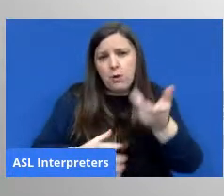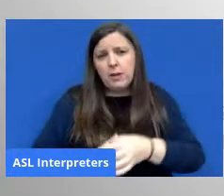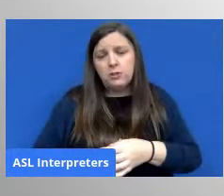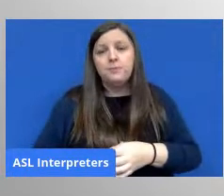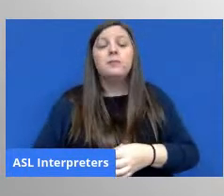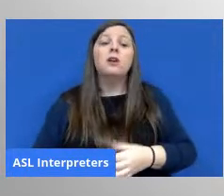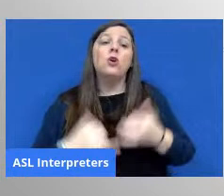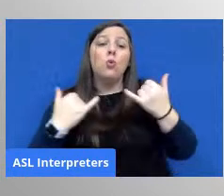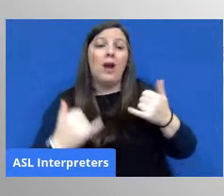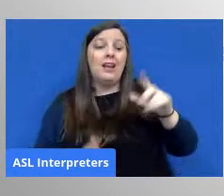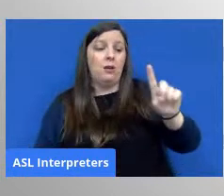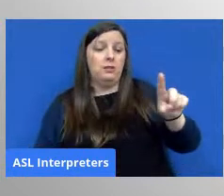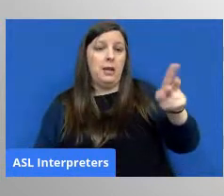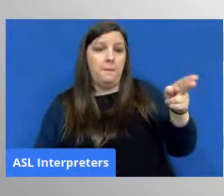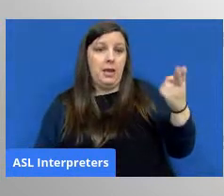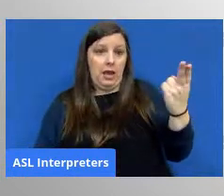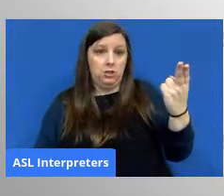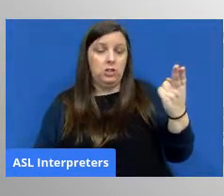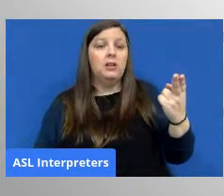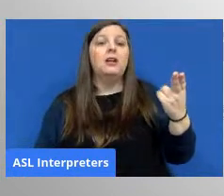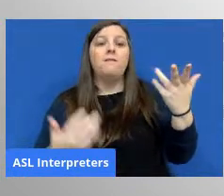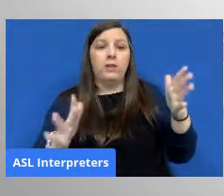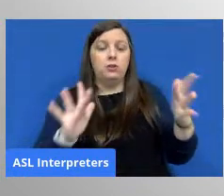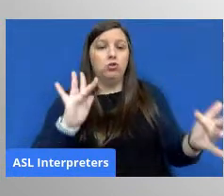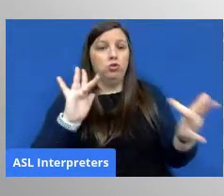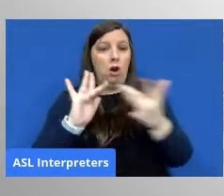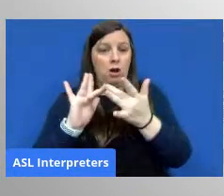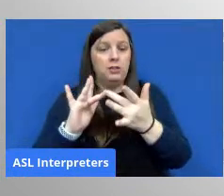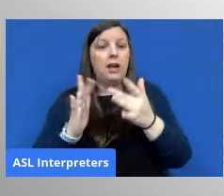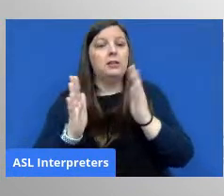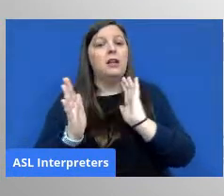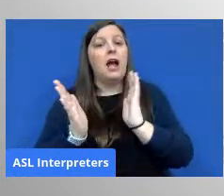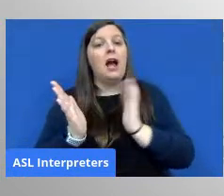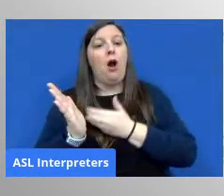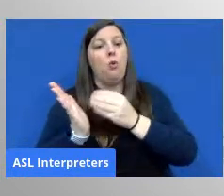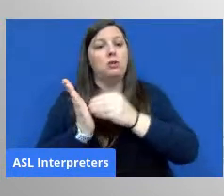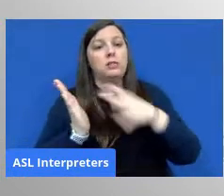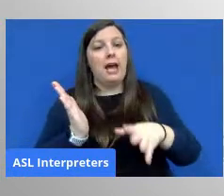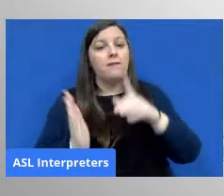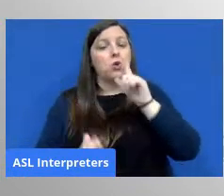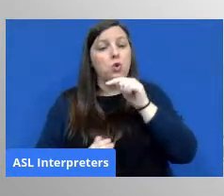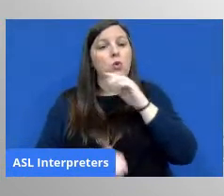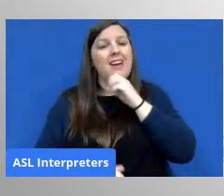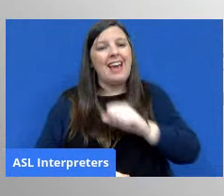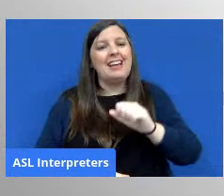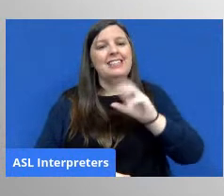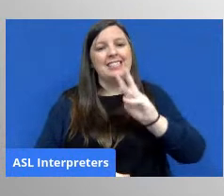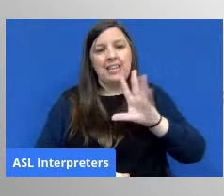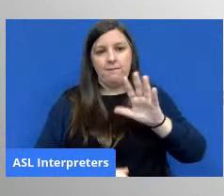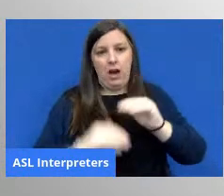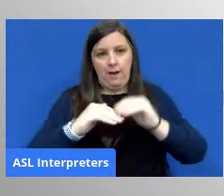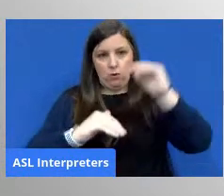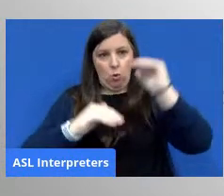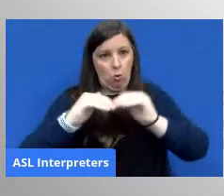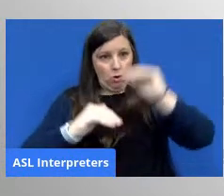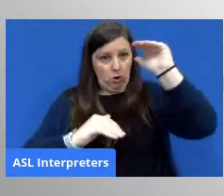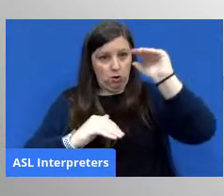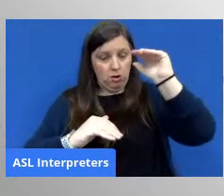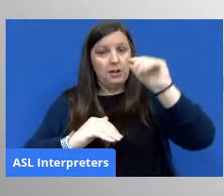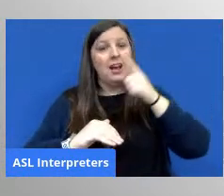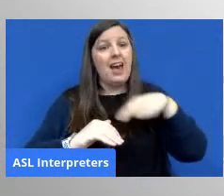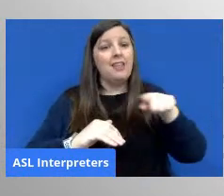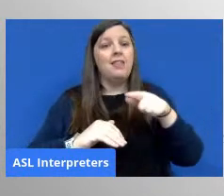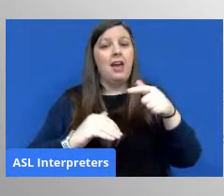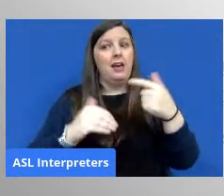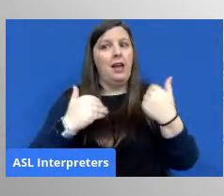now, DPH has contacted staff that are 65 and older, and they are being given a priority